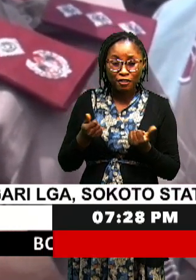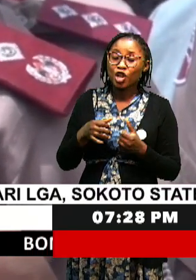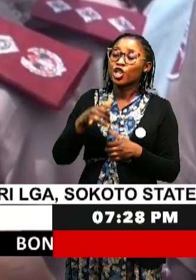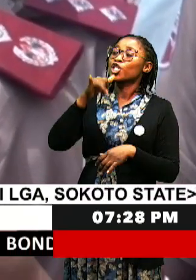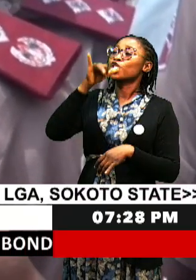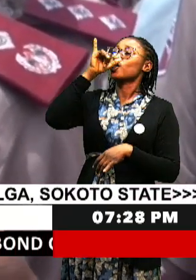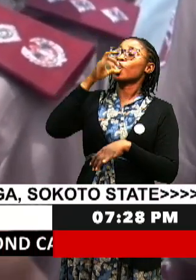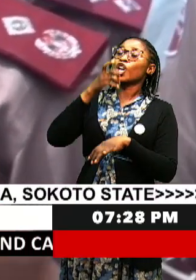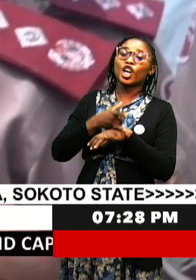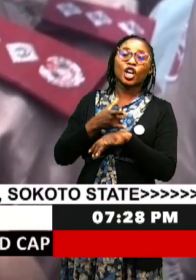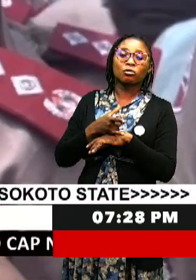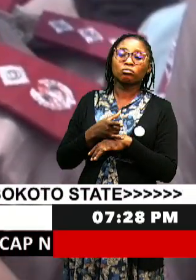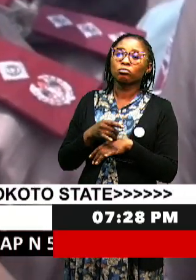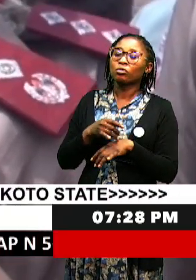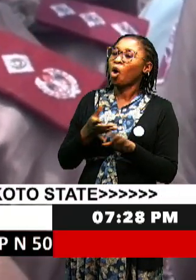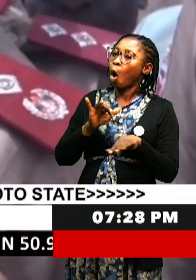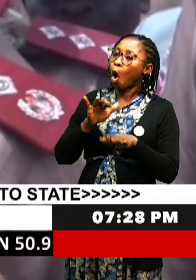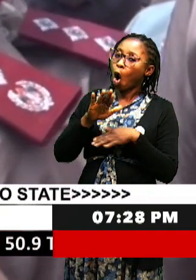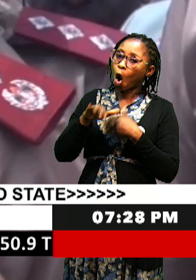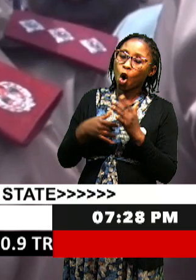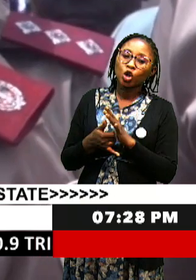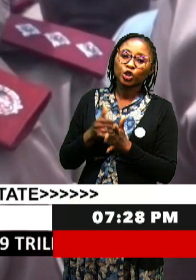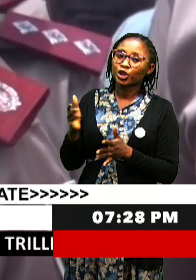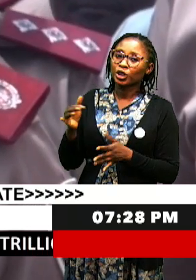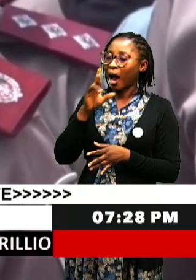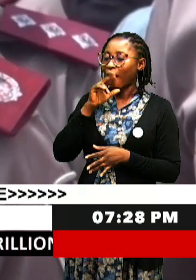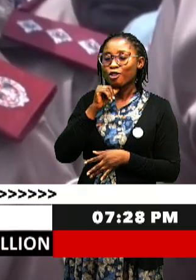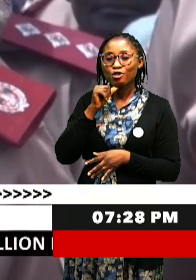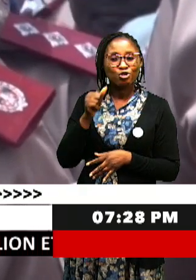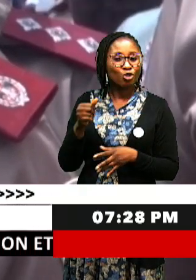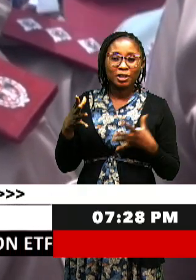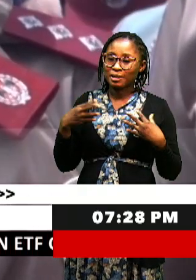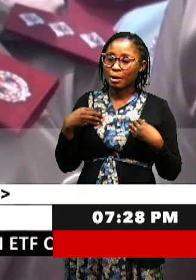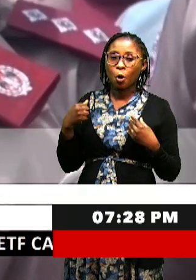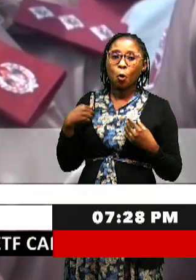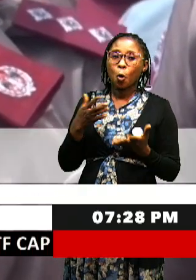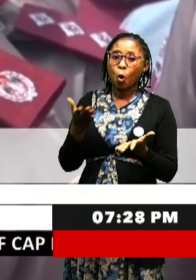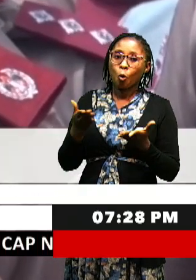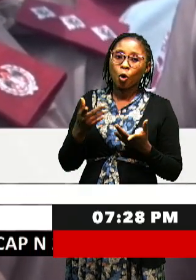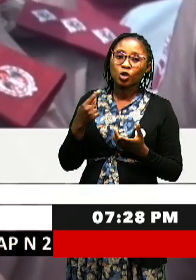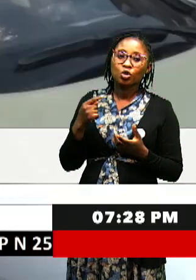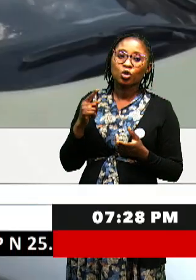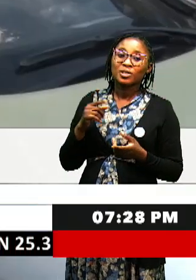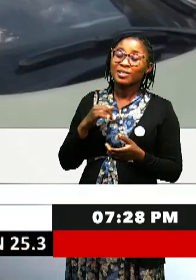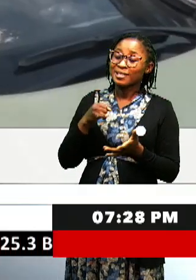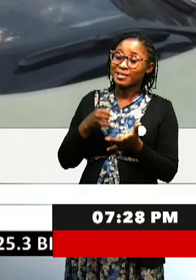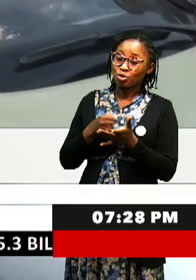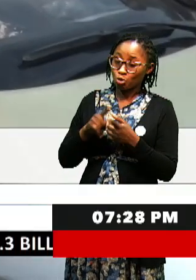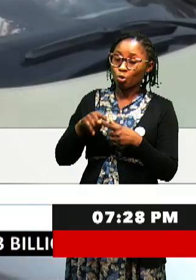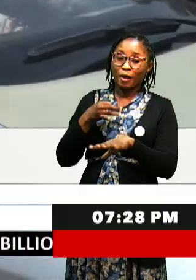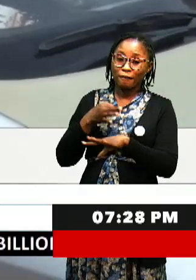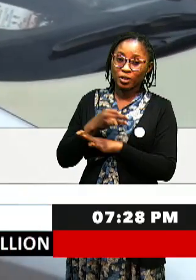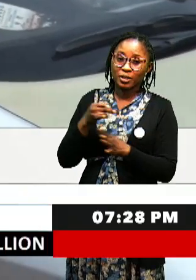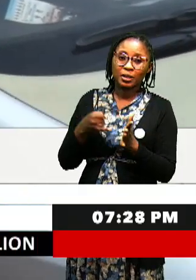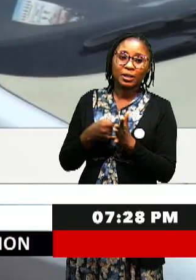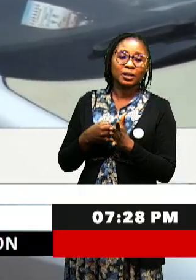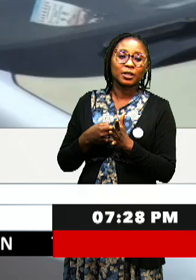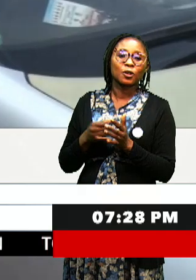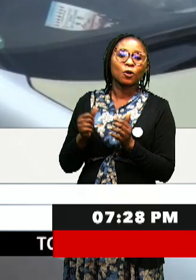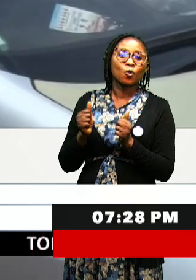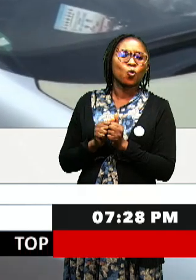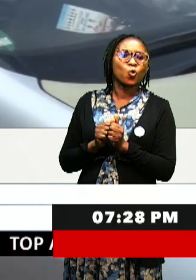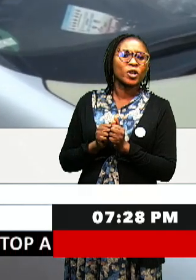drinking while driving. All those things, we don't condone it. We really want to enforce this time around. With its